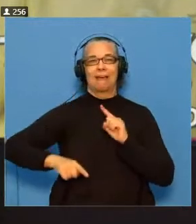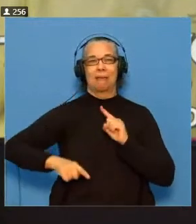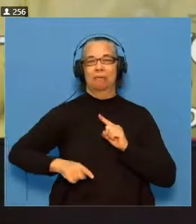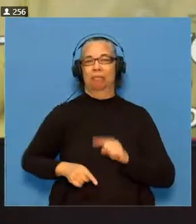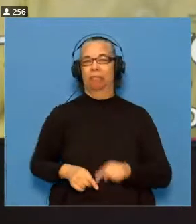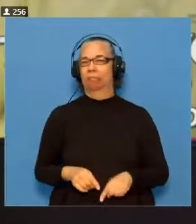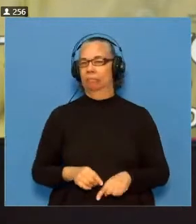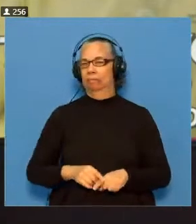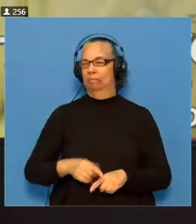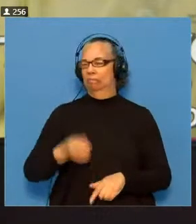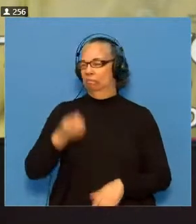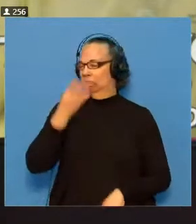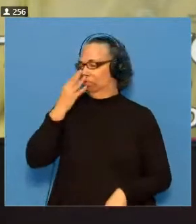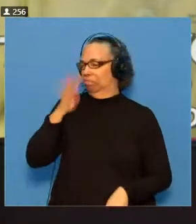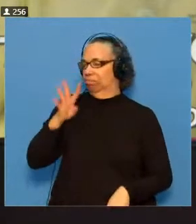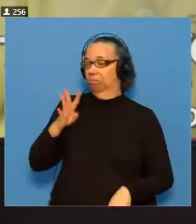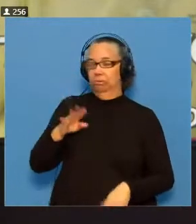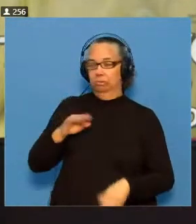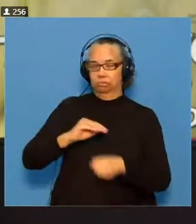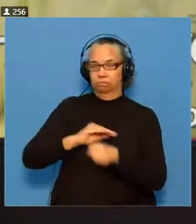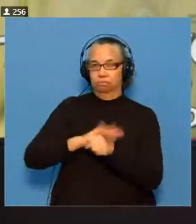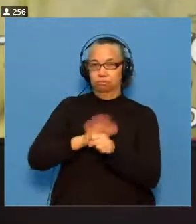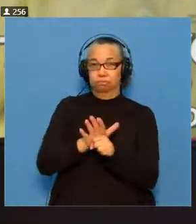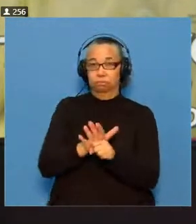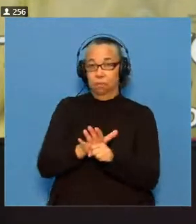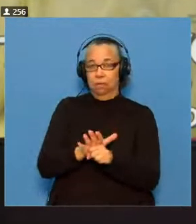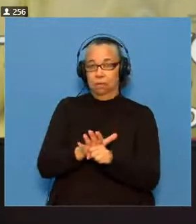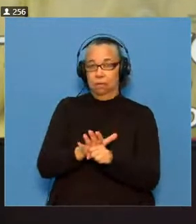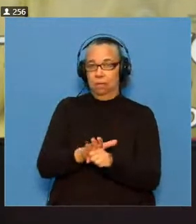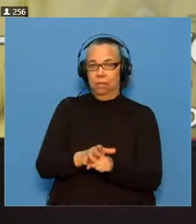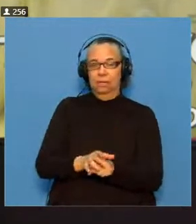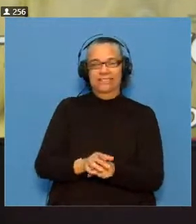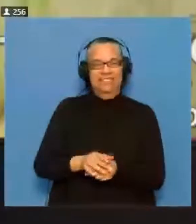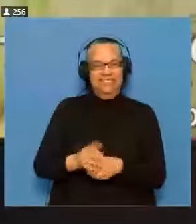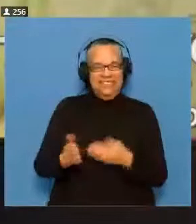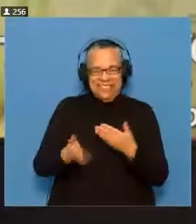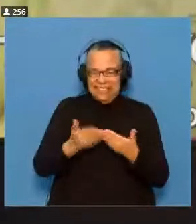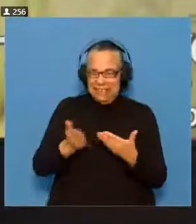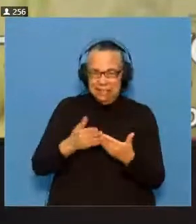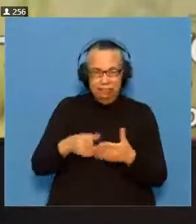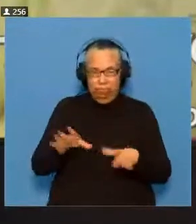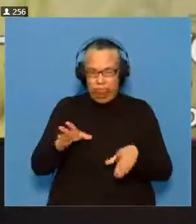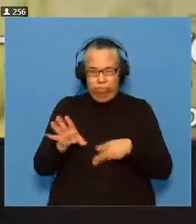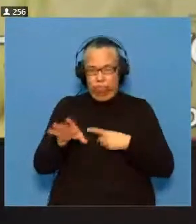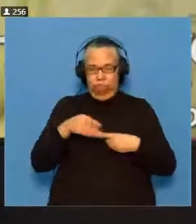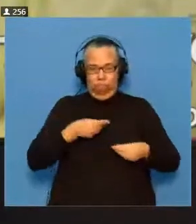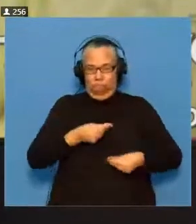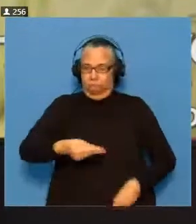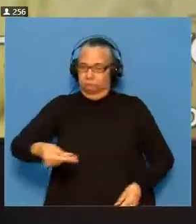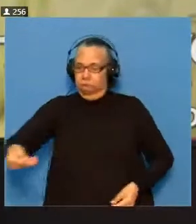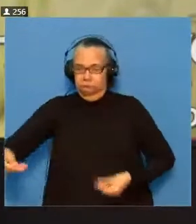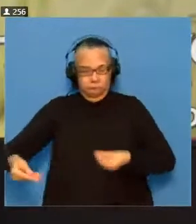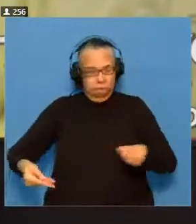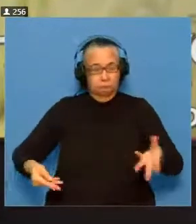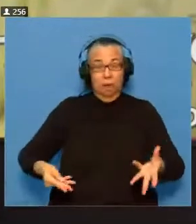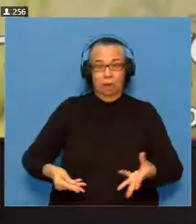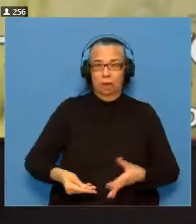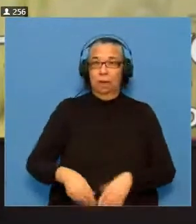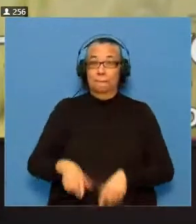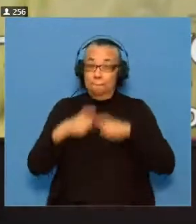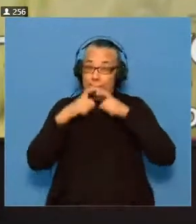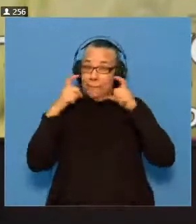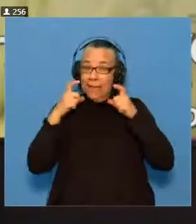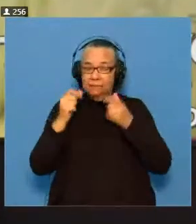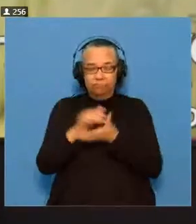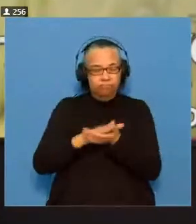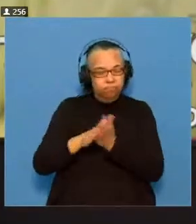about COVID-19, a virus that is so easily transmissible. Wear your mask, wash your hands frequently and properly,